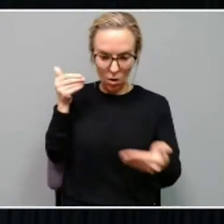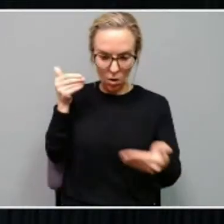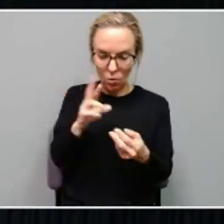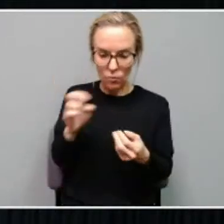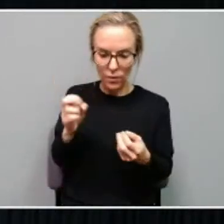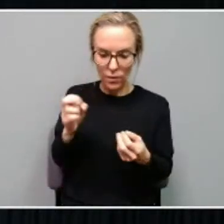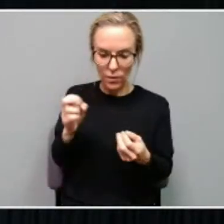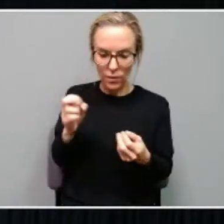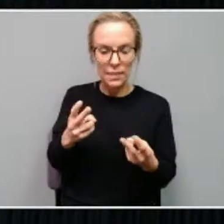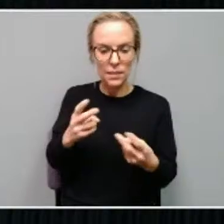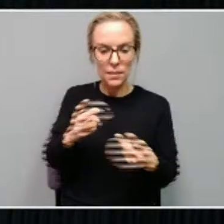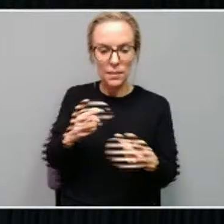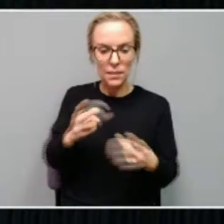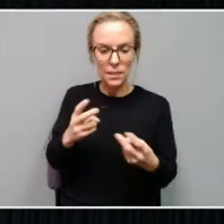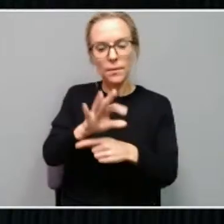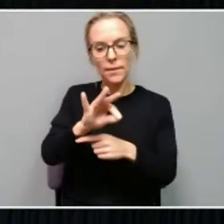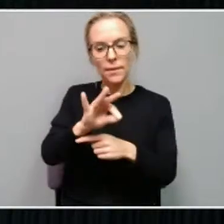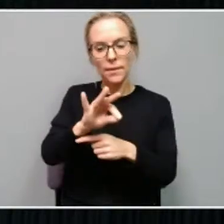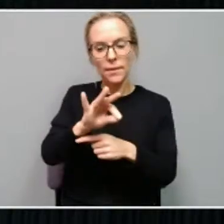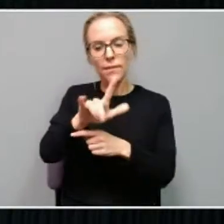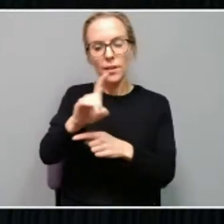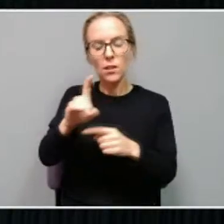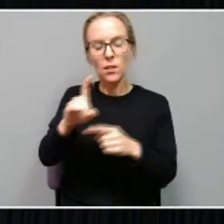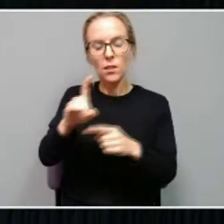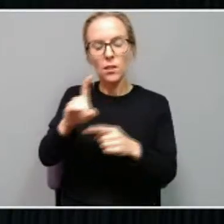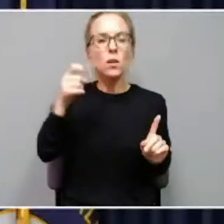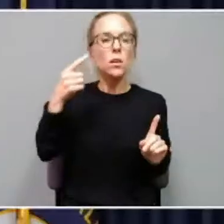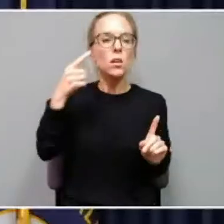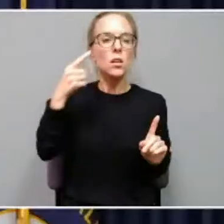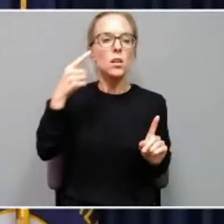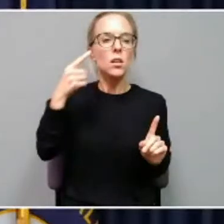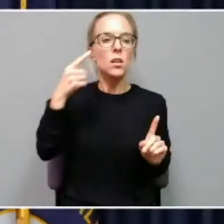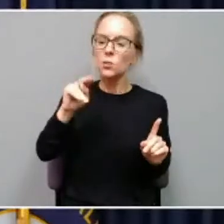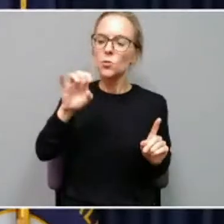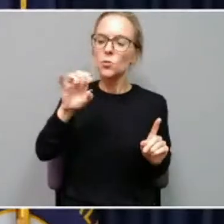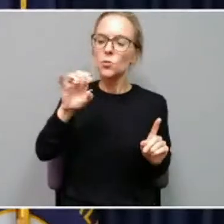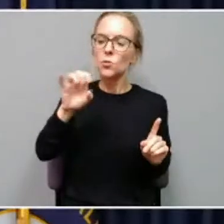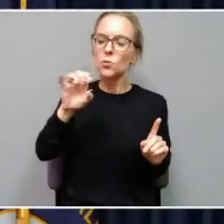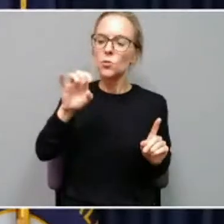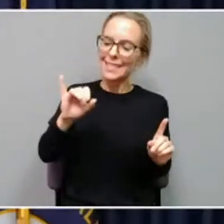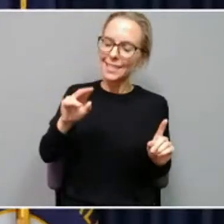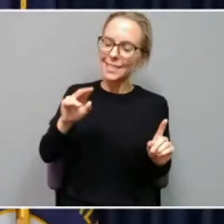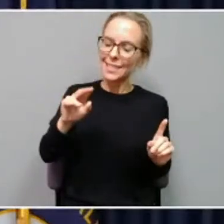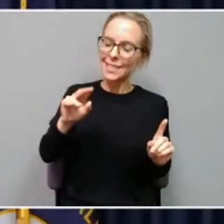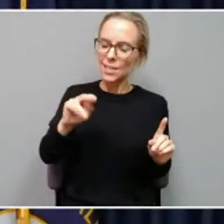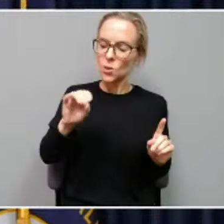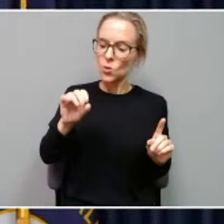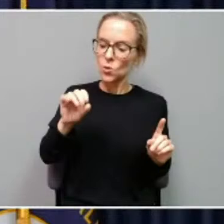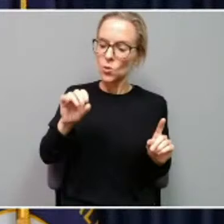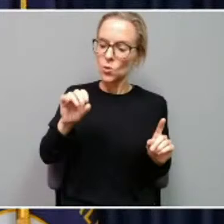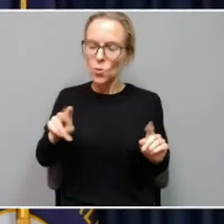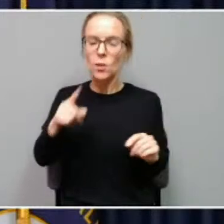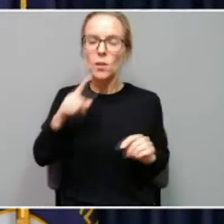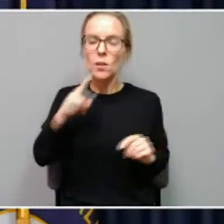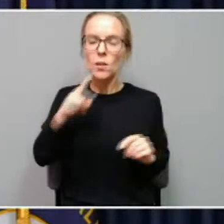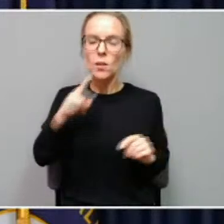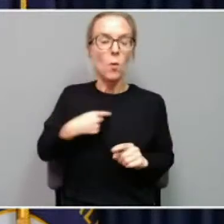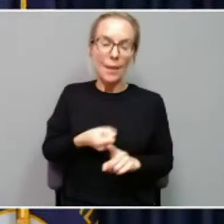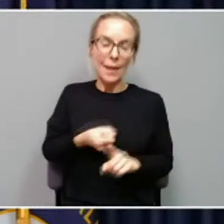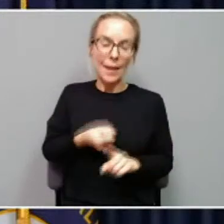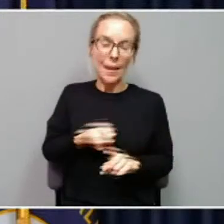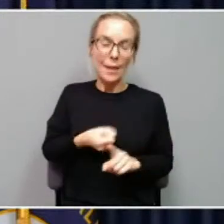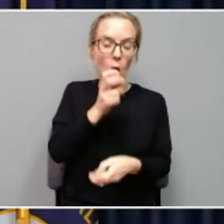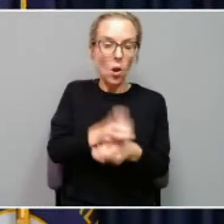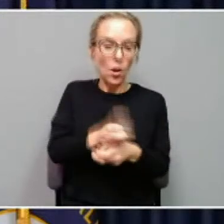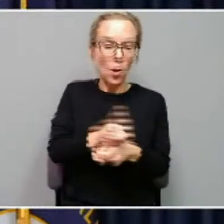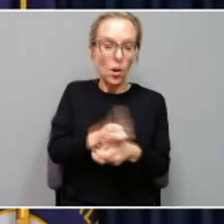hospitals? So first, Governor Sununu was here to see what we're going through. We're getting hit hard. He